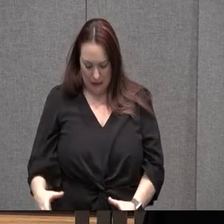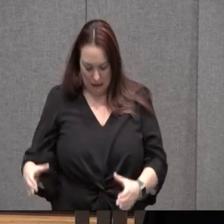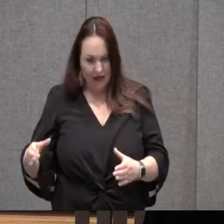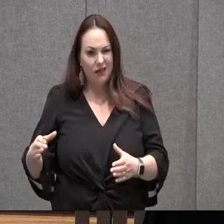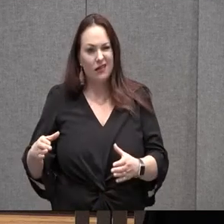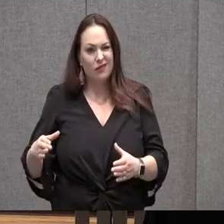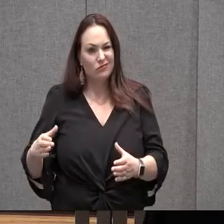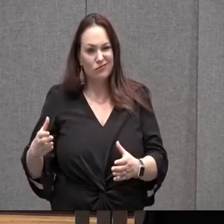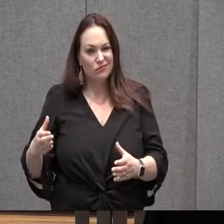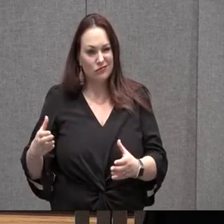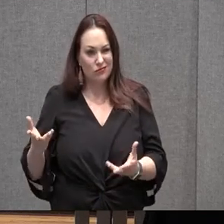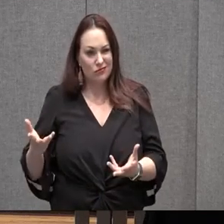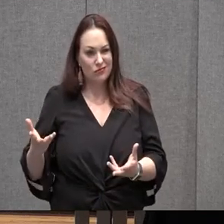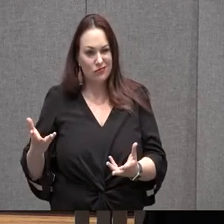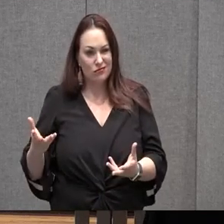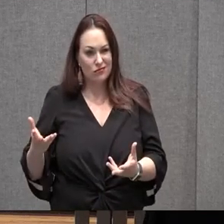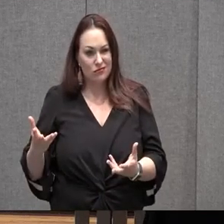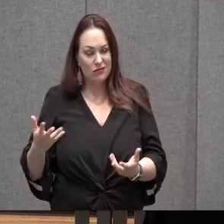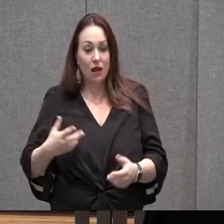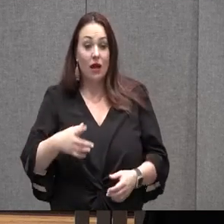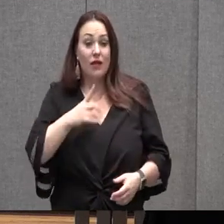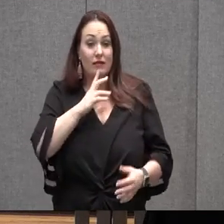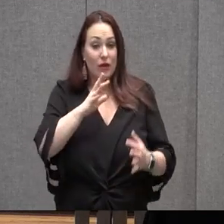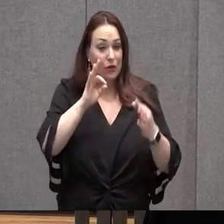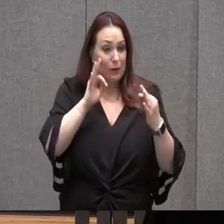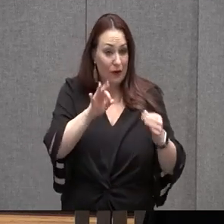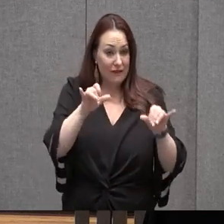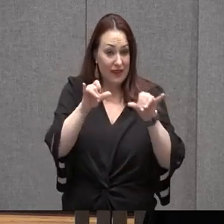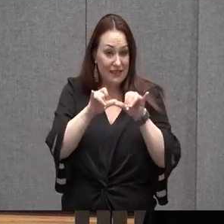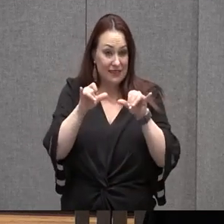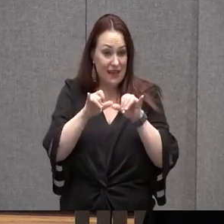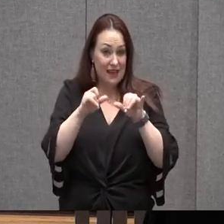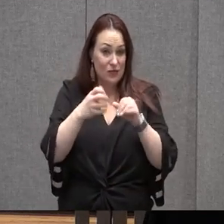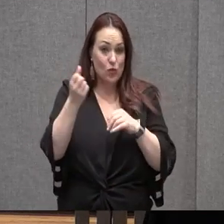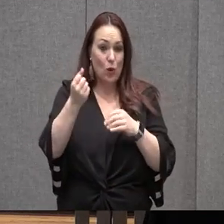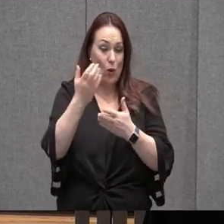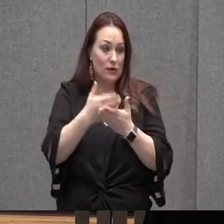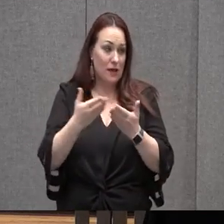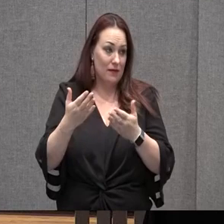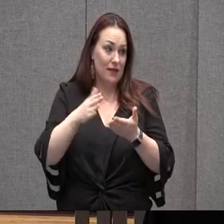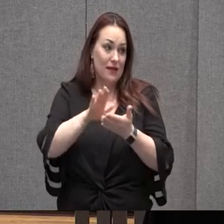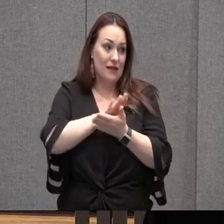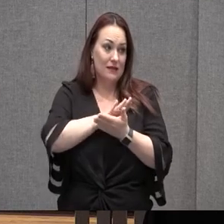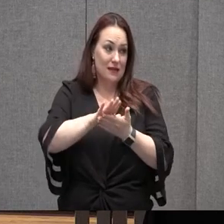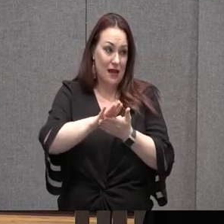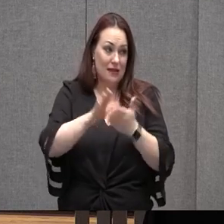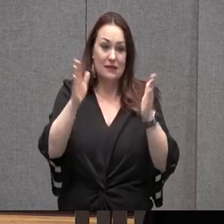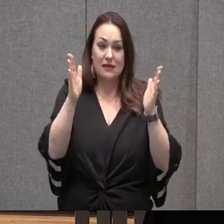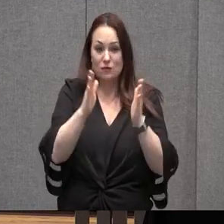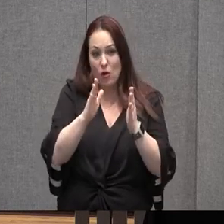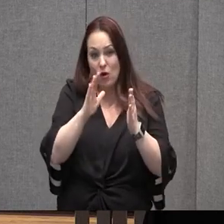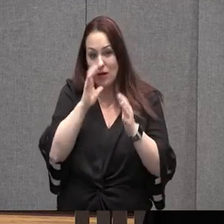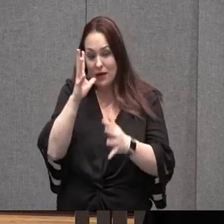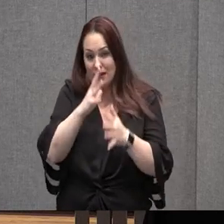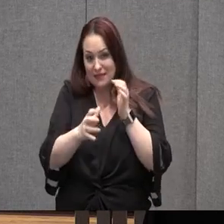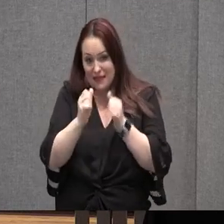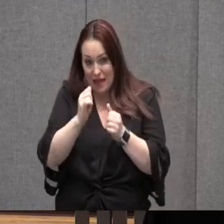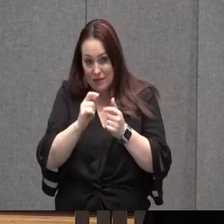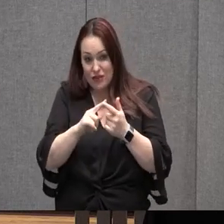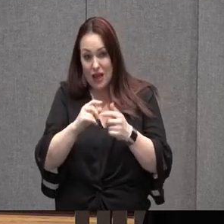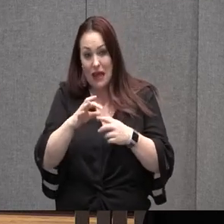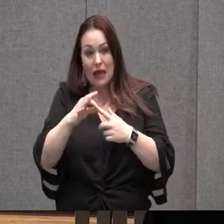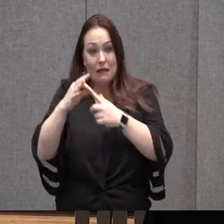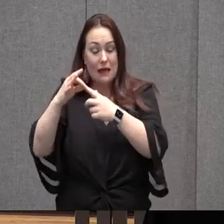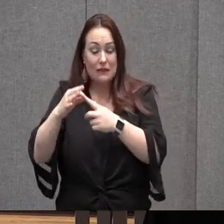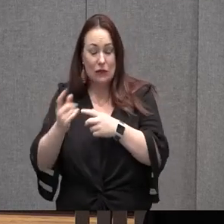Because they're just the perfect size to hold something that's nice and small and that's not as damaging unless you shoot